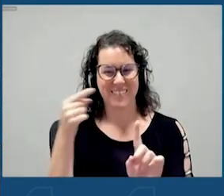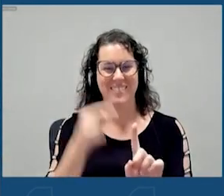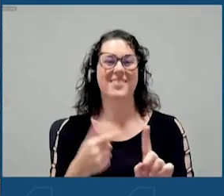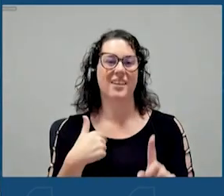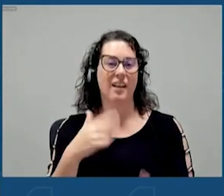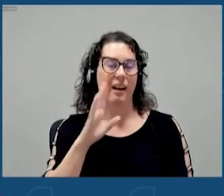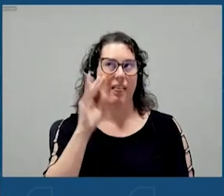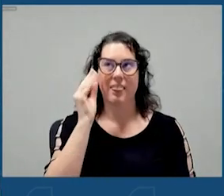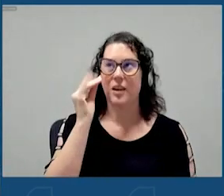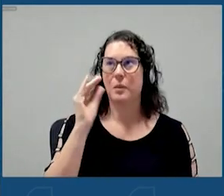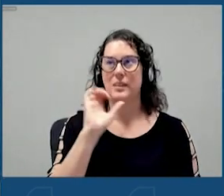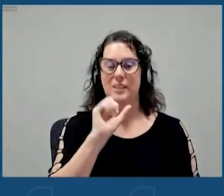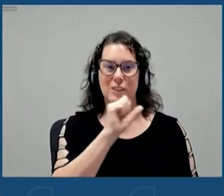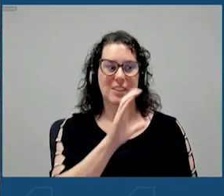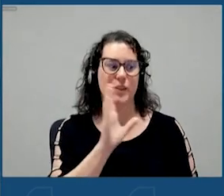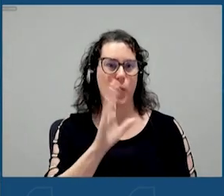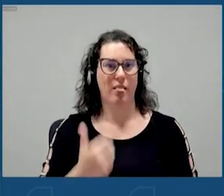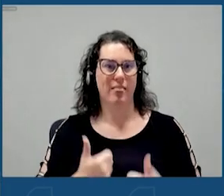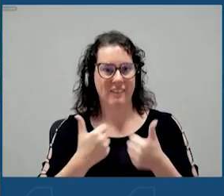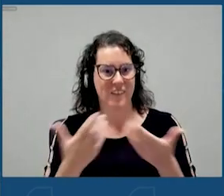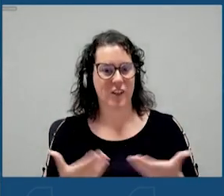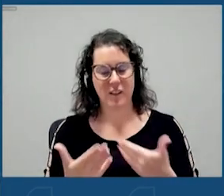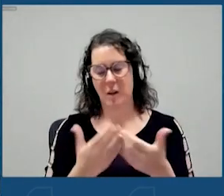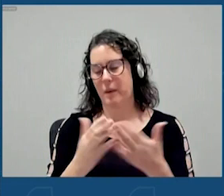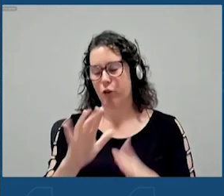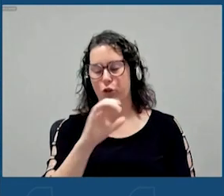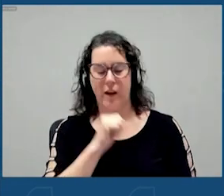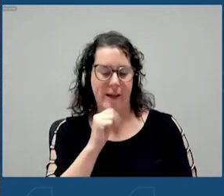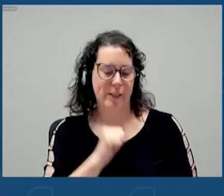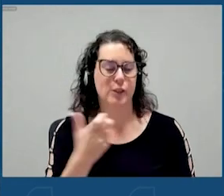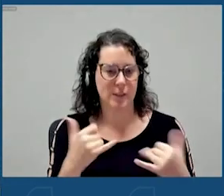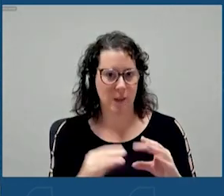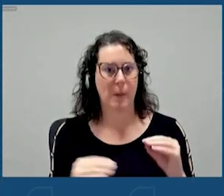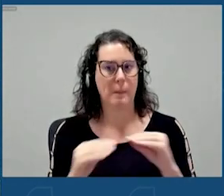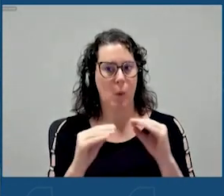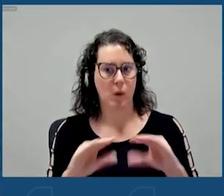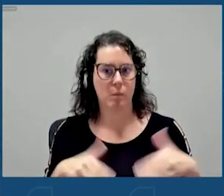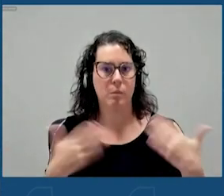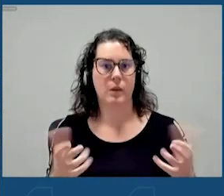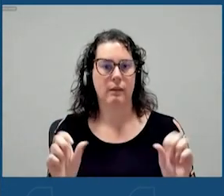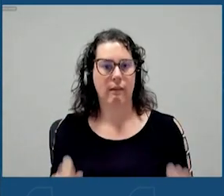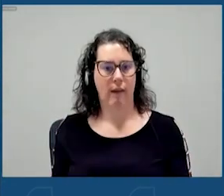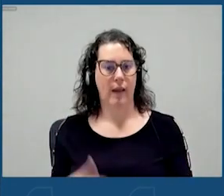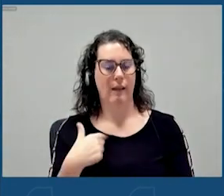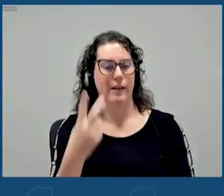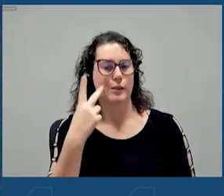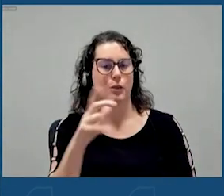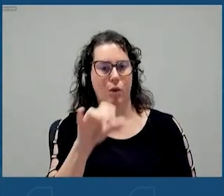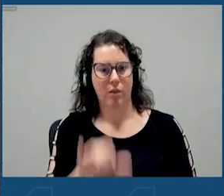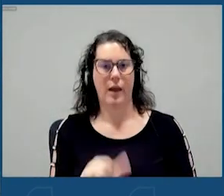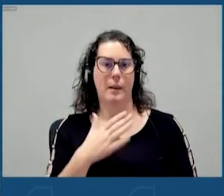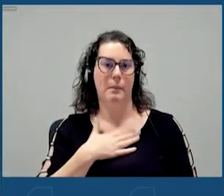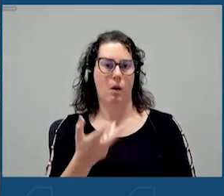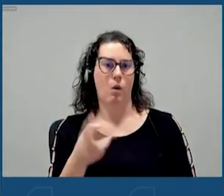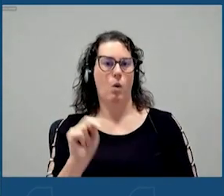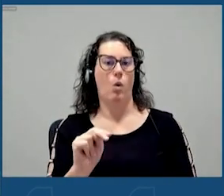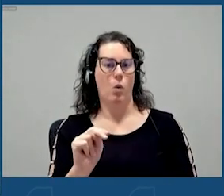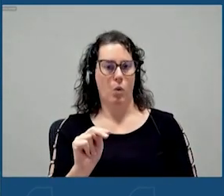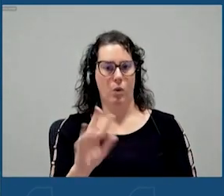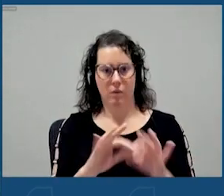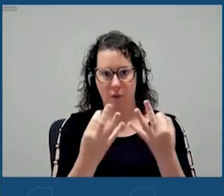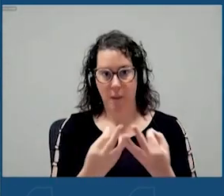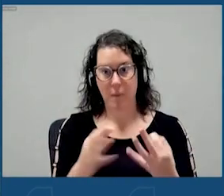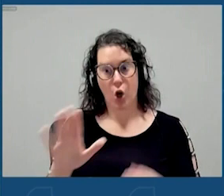seniors that will be housed here. No matter what age you are, there's still more to give. And I saw this in my own family with my mother for her